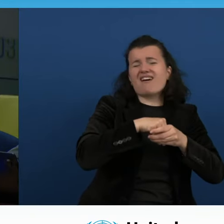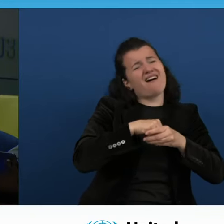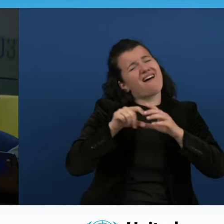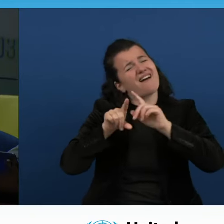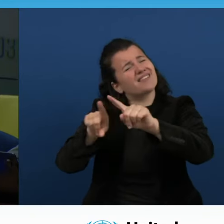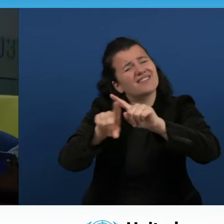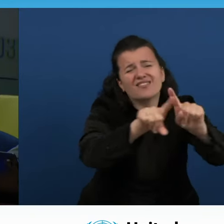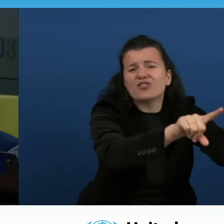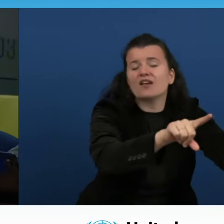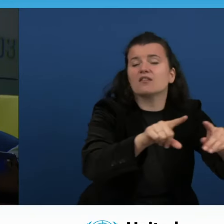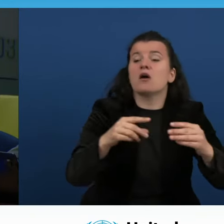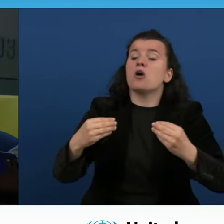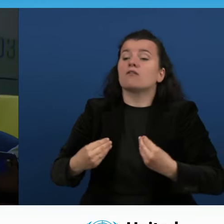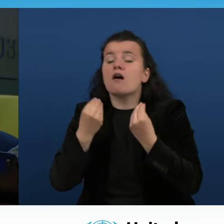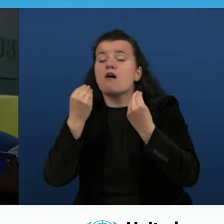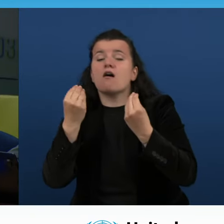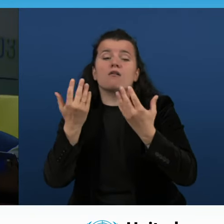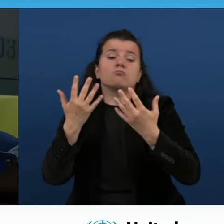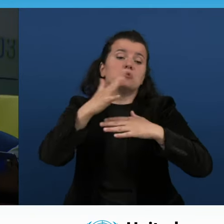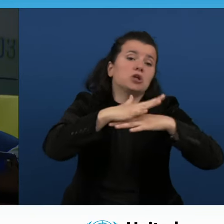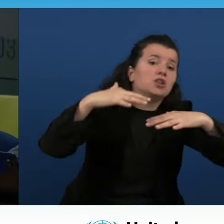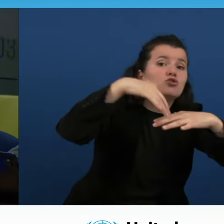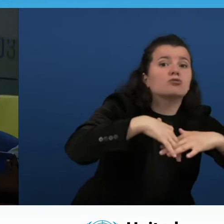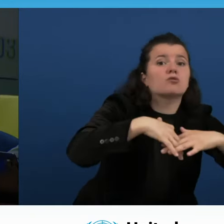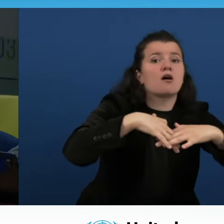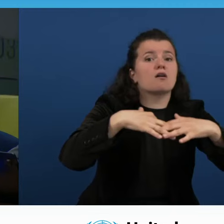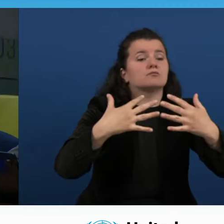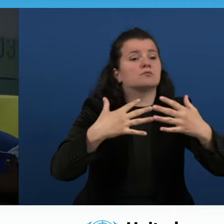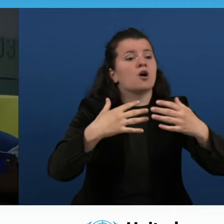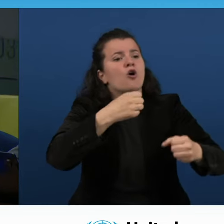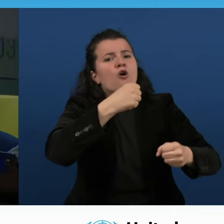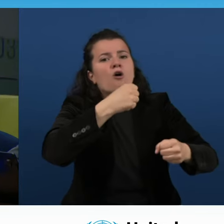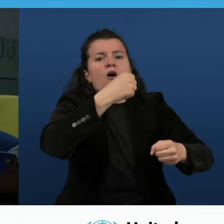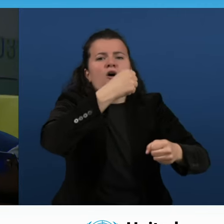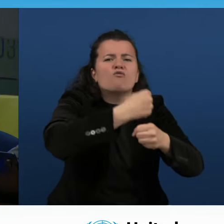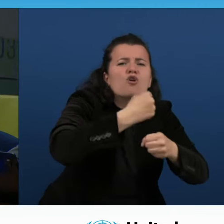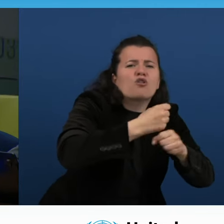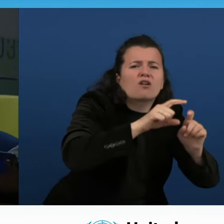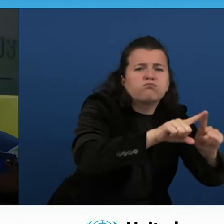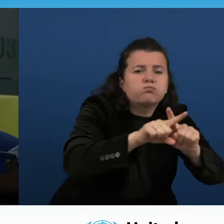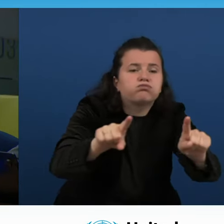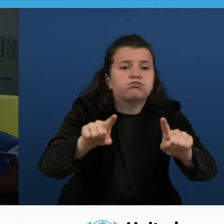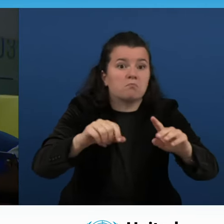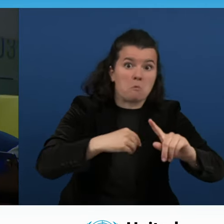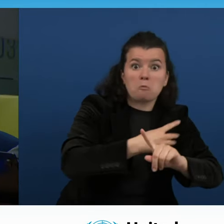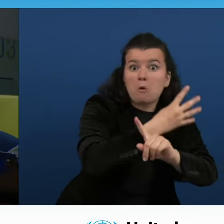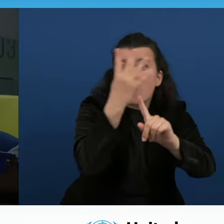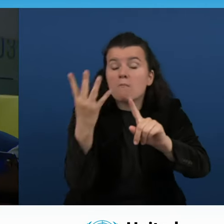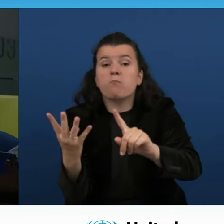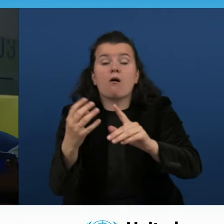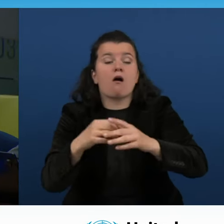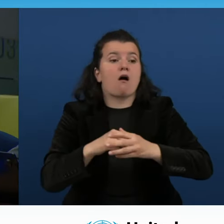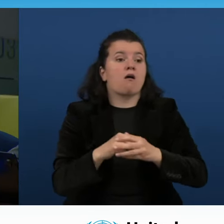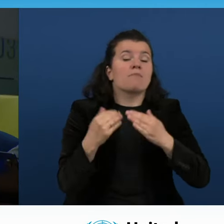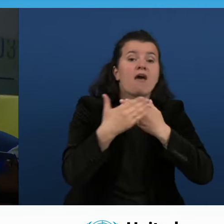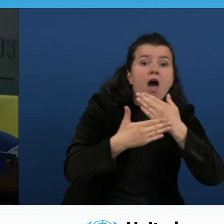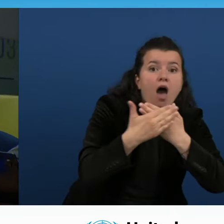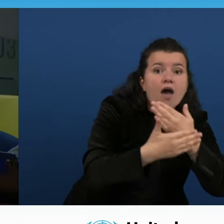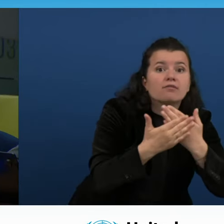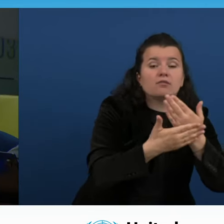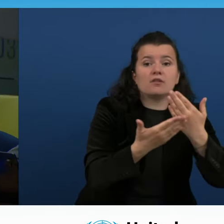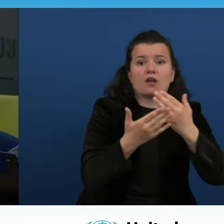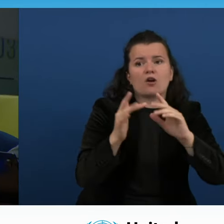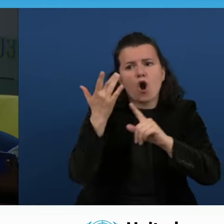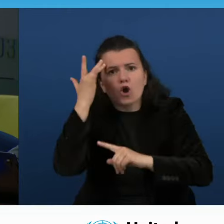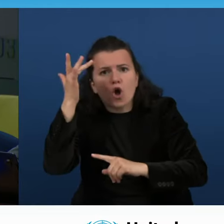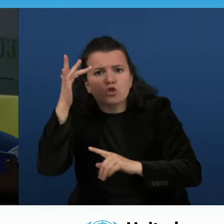rural workers, persons with disabilities, LGBTQ plus people, cultural and ethnic minorities, as well as